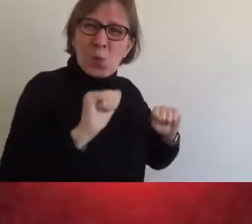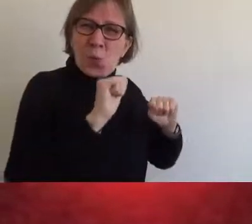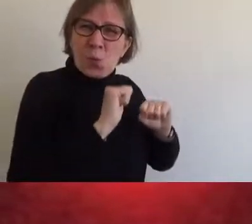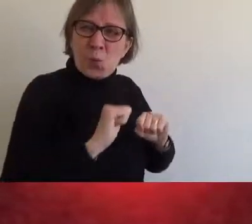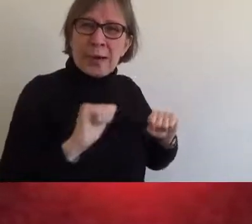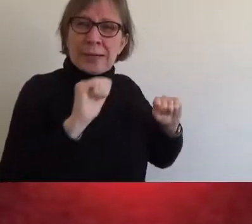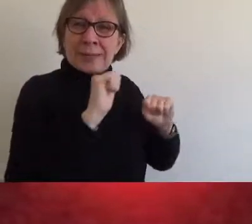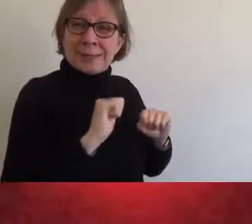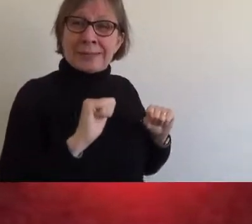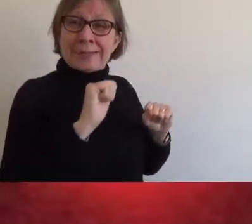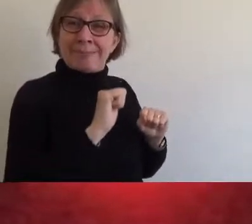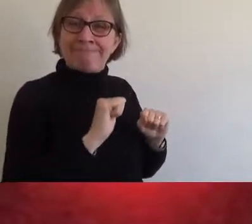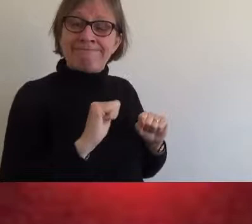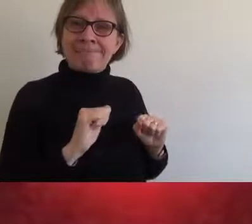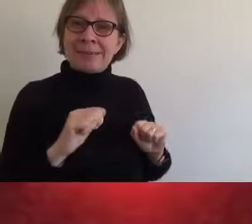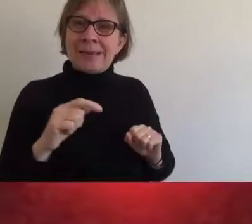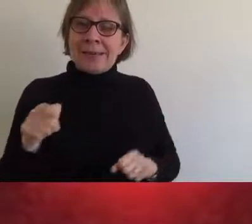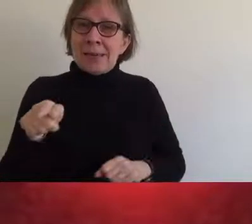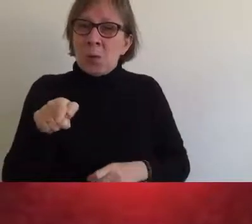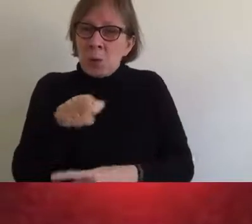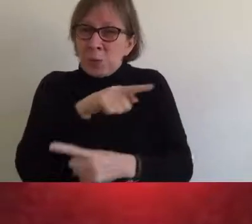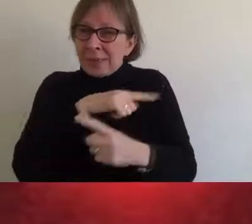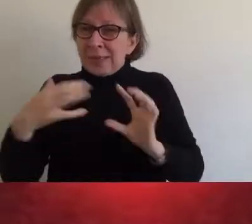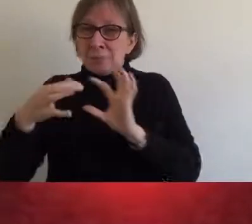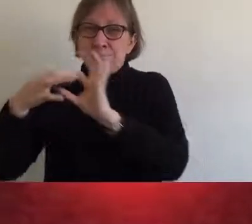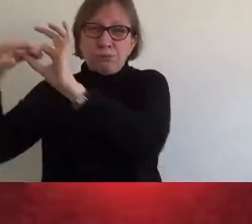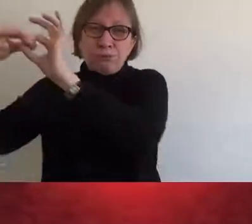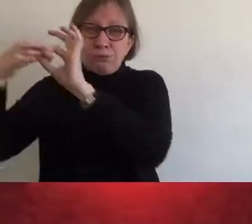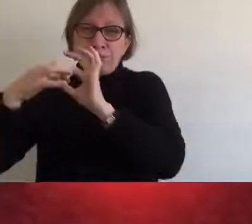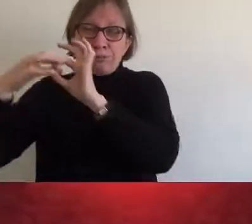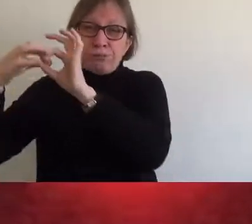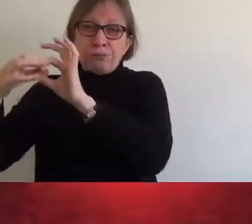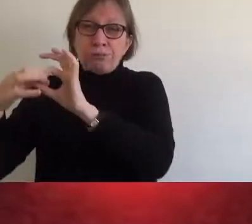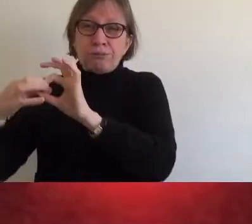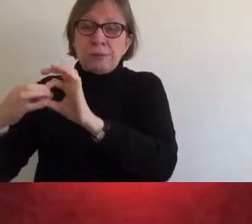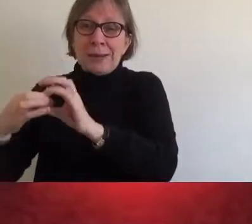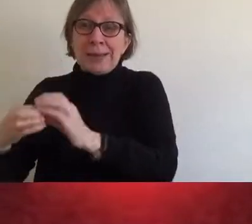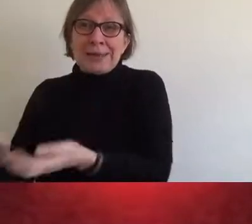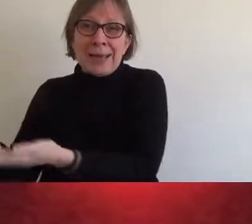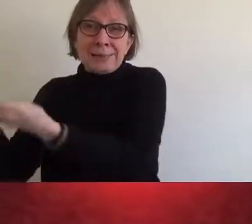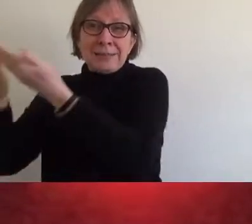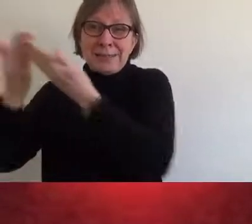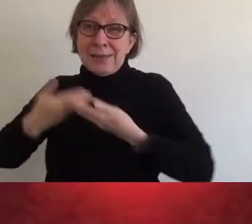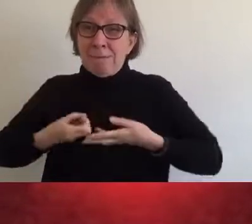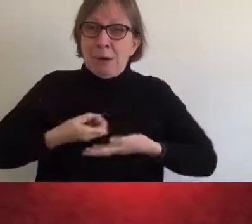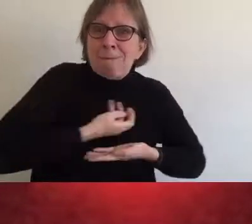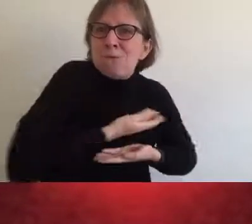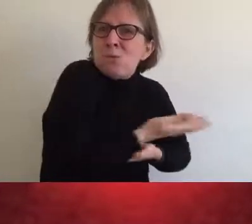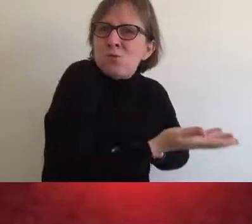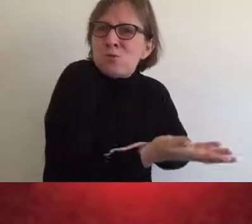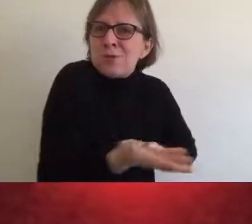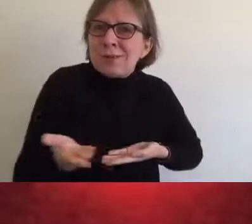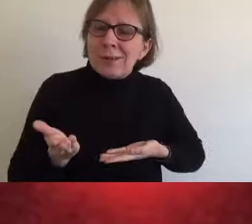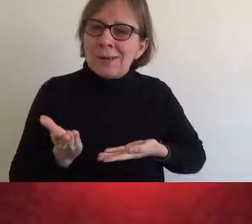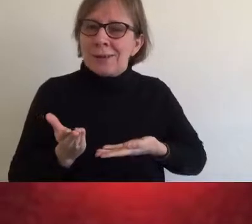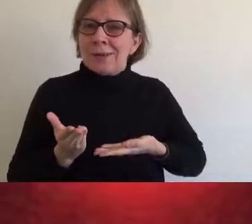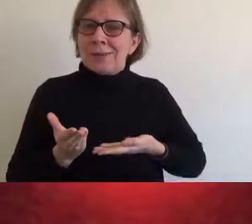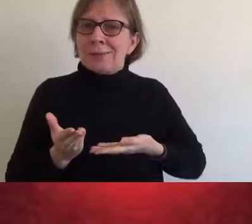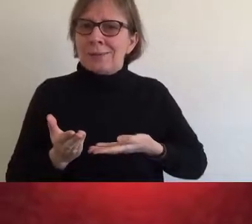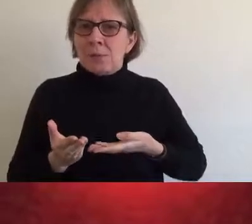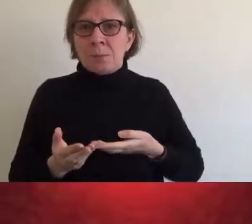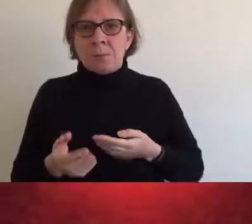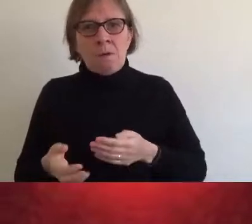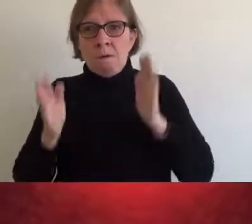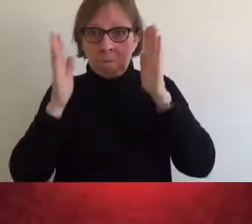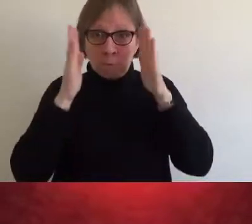hoping that, united to him in love, we will bear fruit that will bring life to all. Faced with our differences, we risk